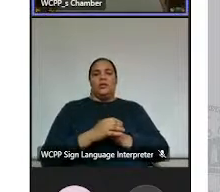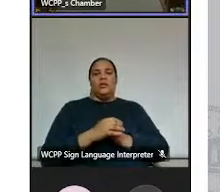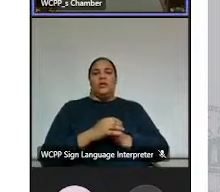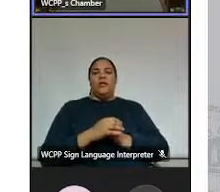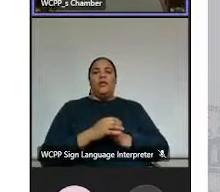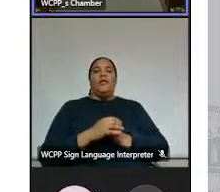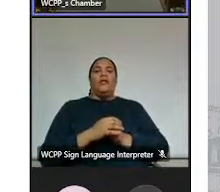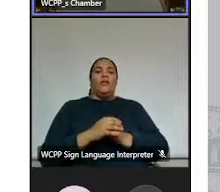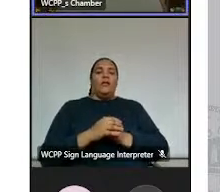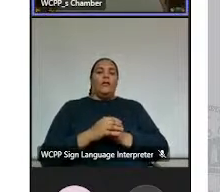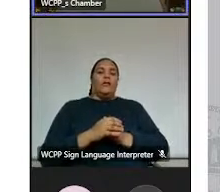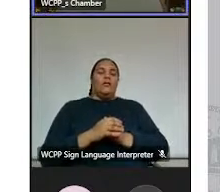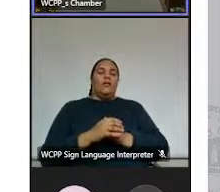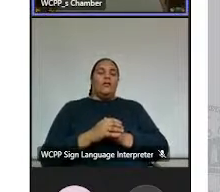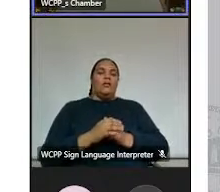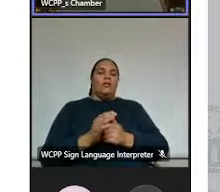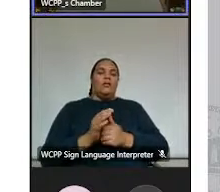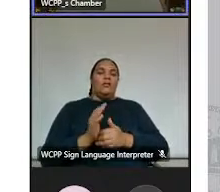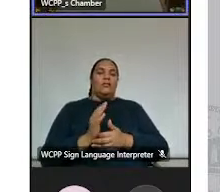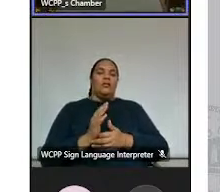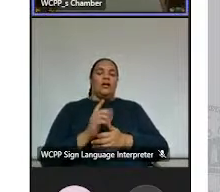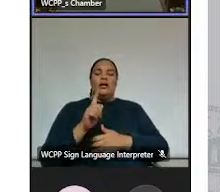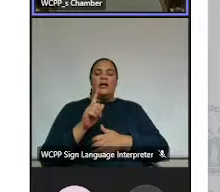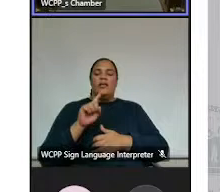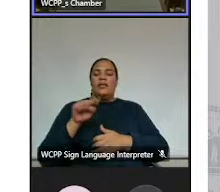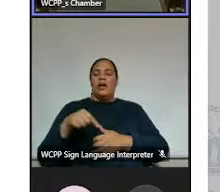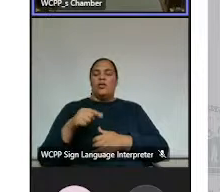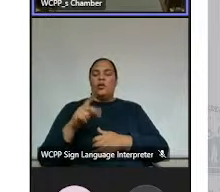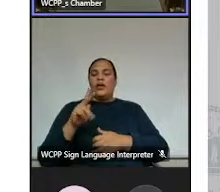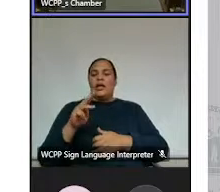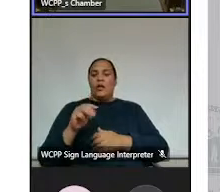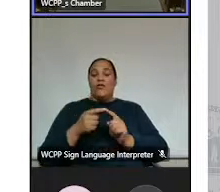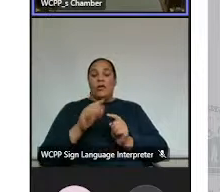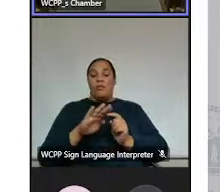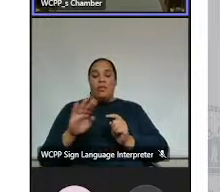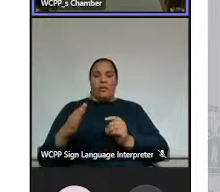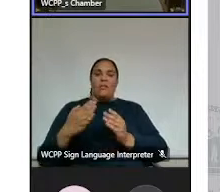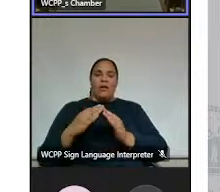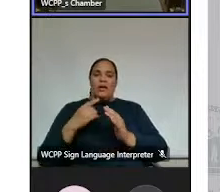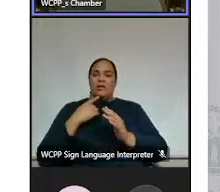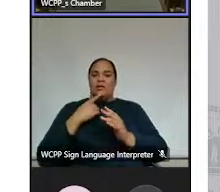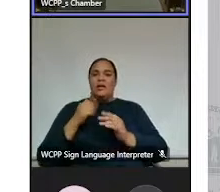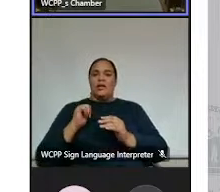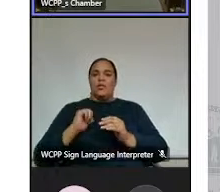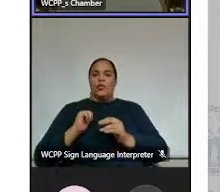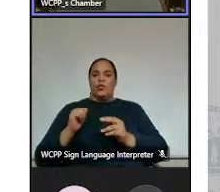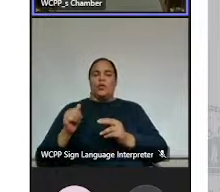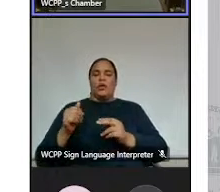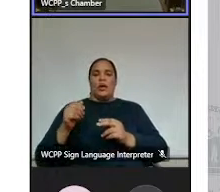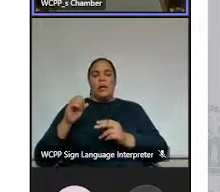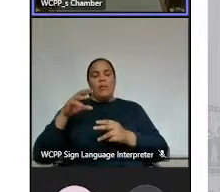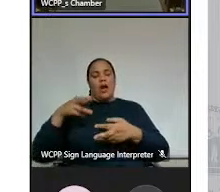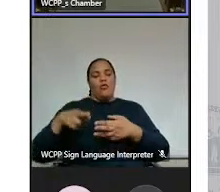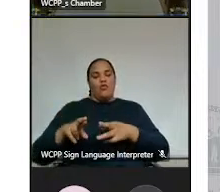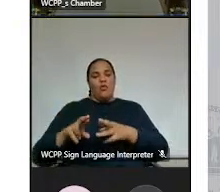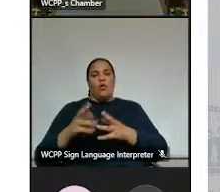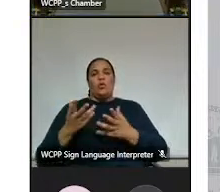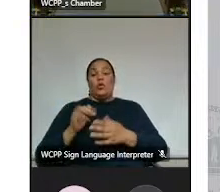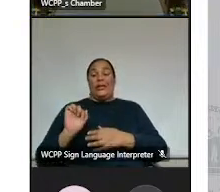And some a thousand kilometers of them can be constituted to be municipal main roads, of which